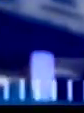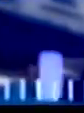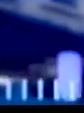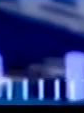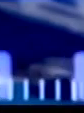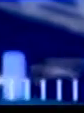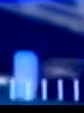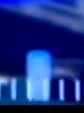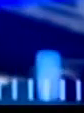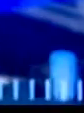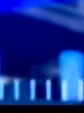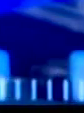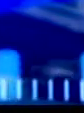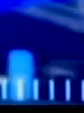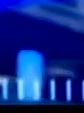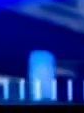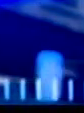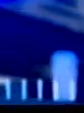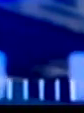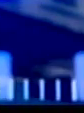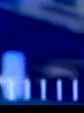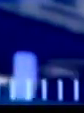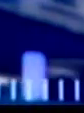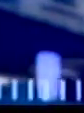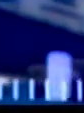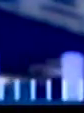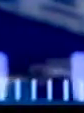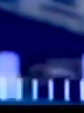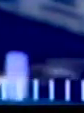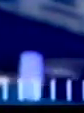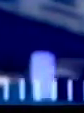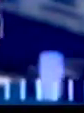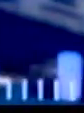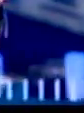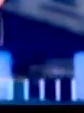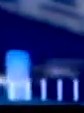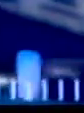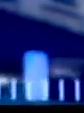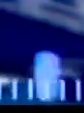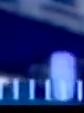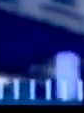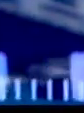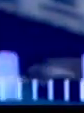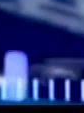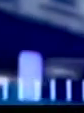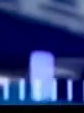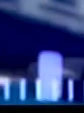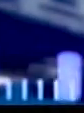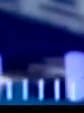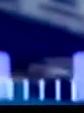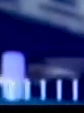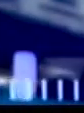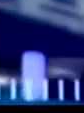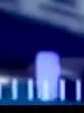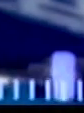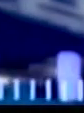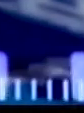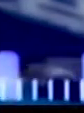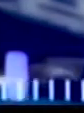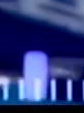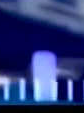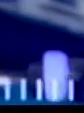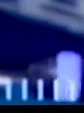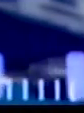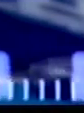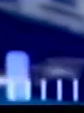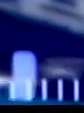of God on this side of eternity by reaching the heretofore unreached. No matter what part of the world